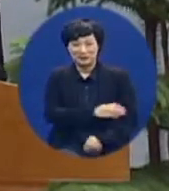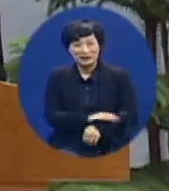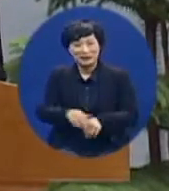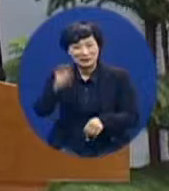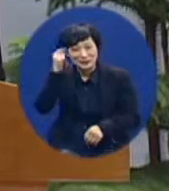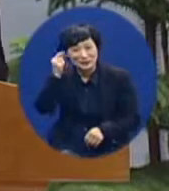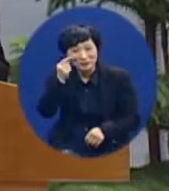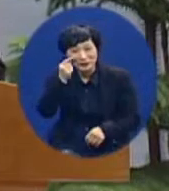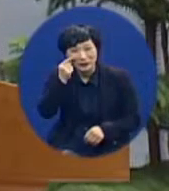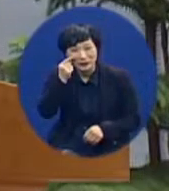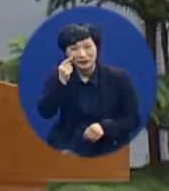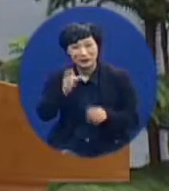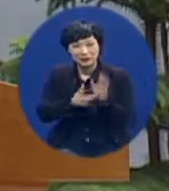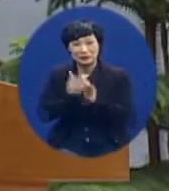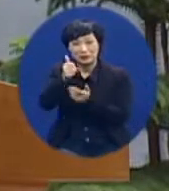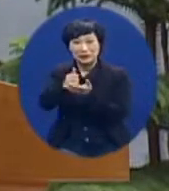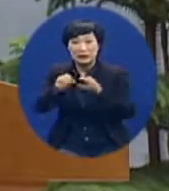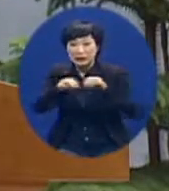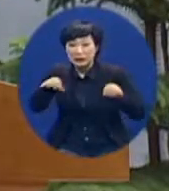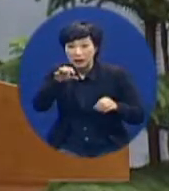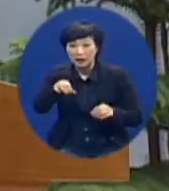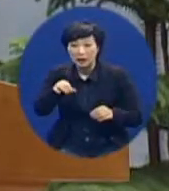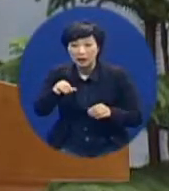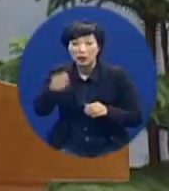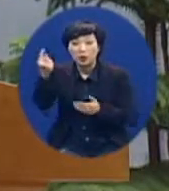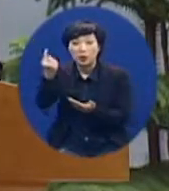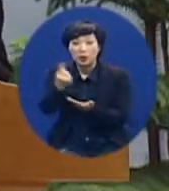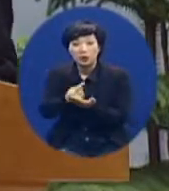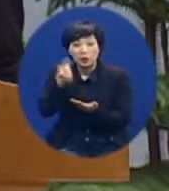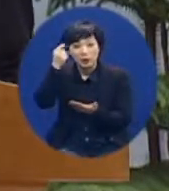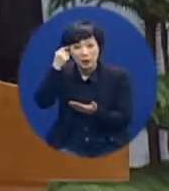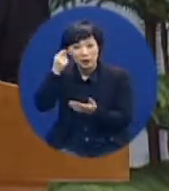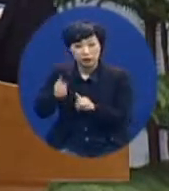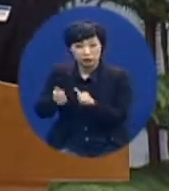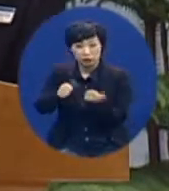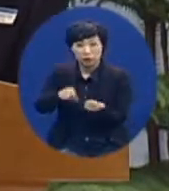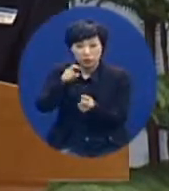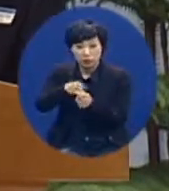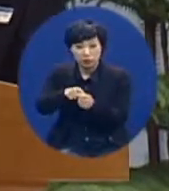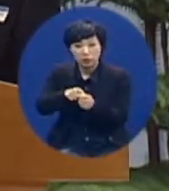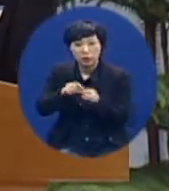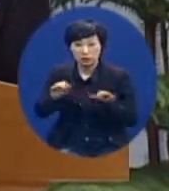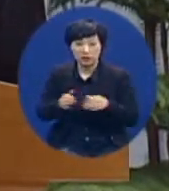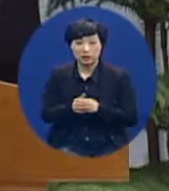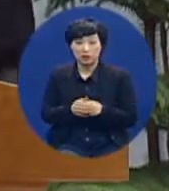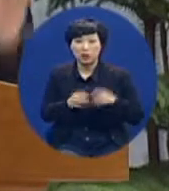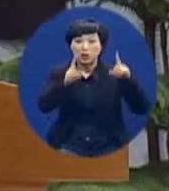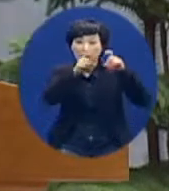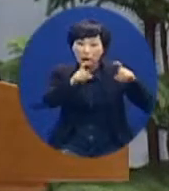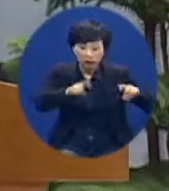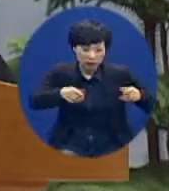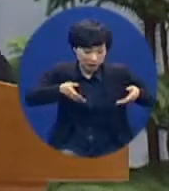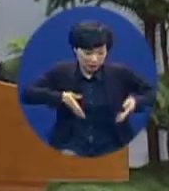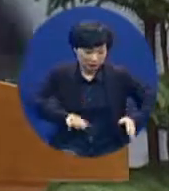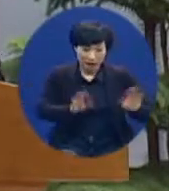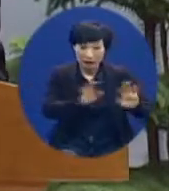Jesus was not born in a palace to die for us, but born in Bethlehem on